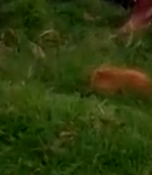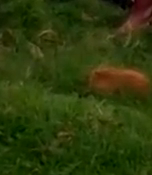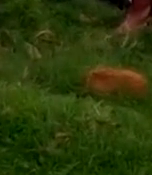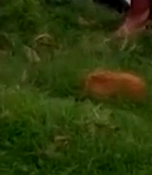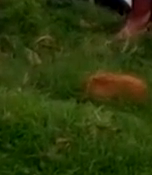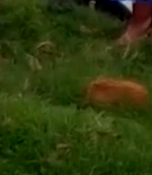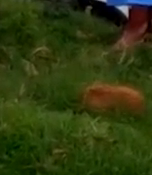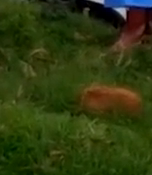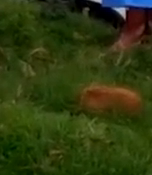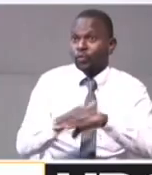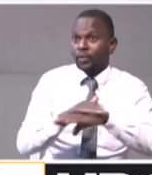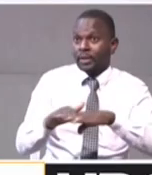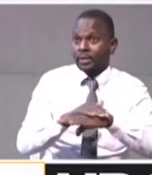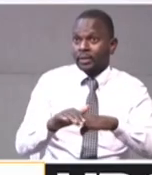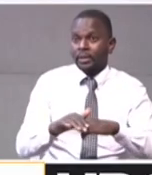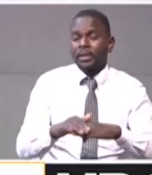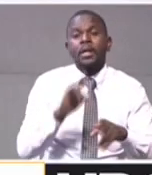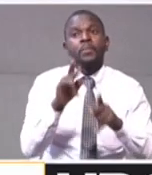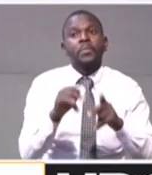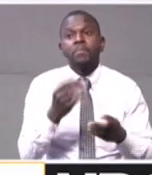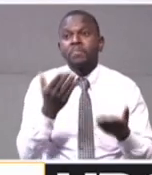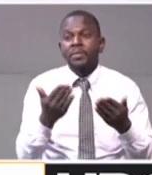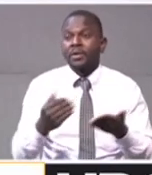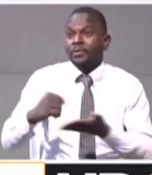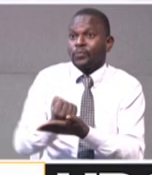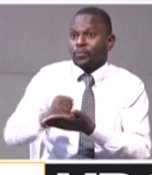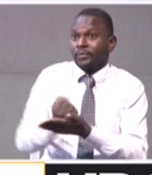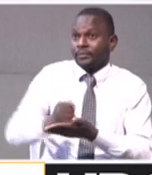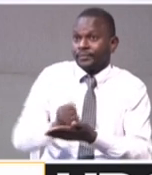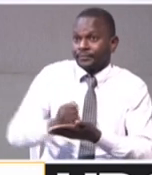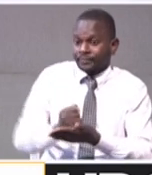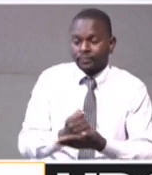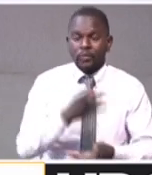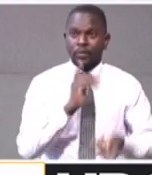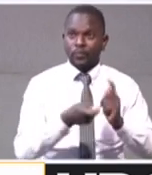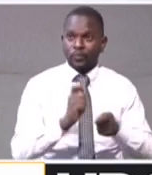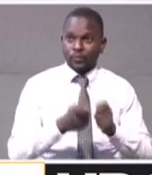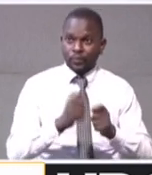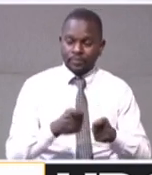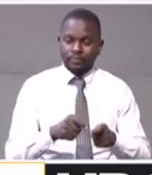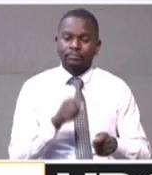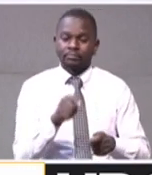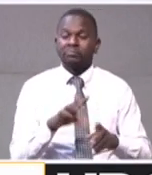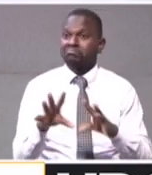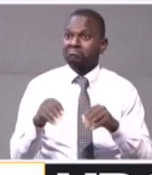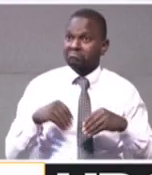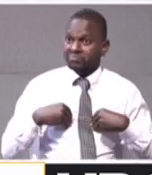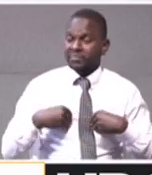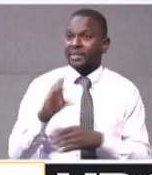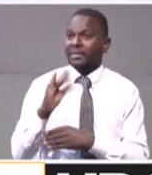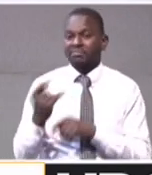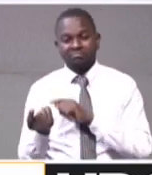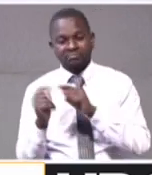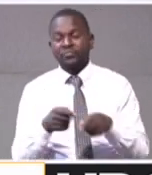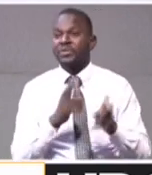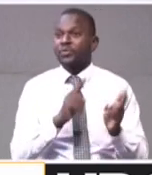the current Ebola outbreak. While people may be using the traditional healers, and the traditional healers may be accepting customers in